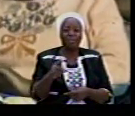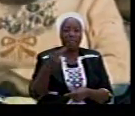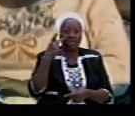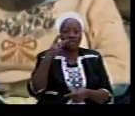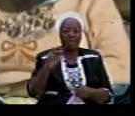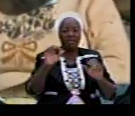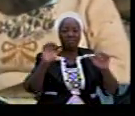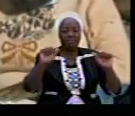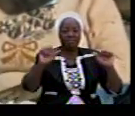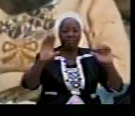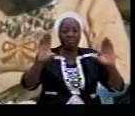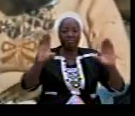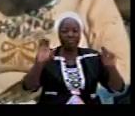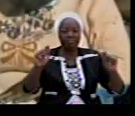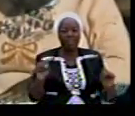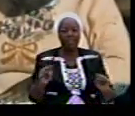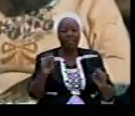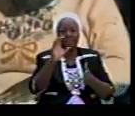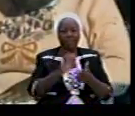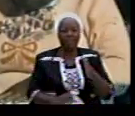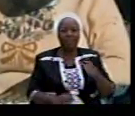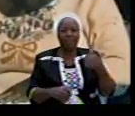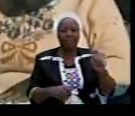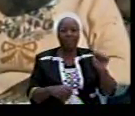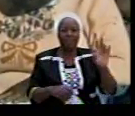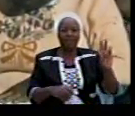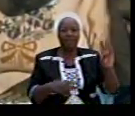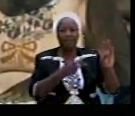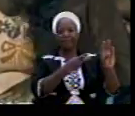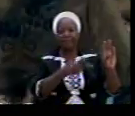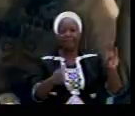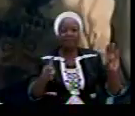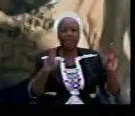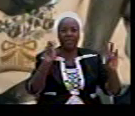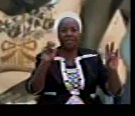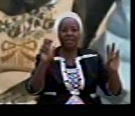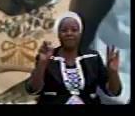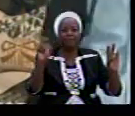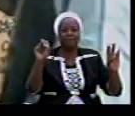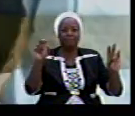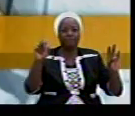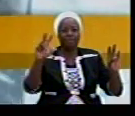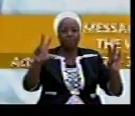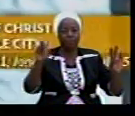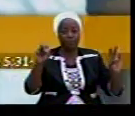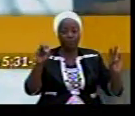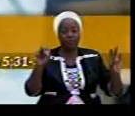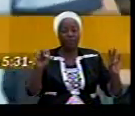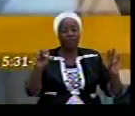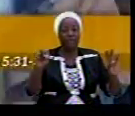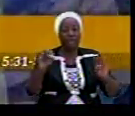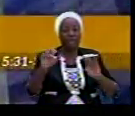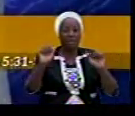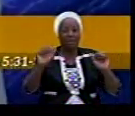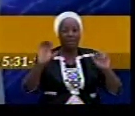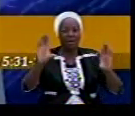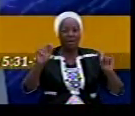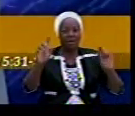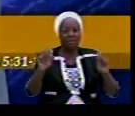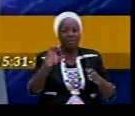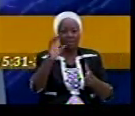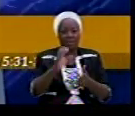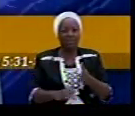chapter 17. And I'm reading here from verse 30. Acts chapter